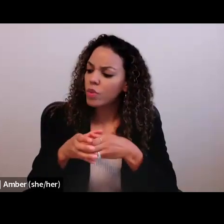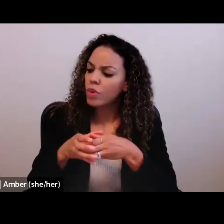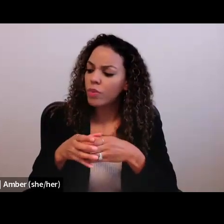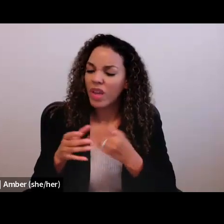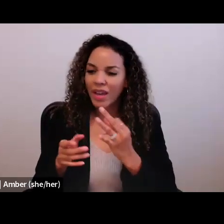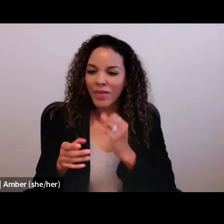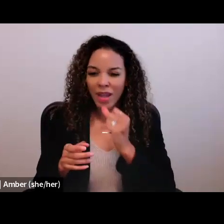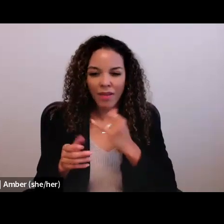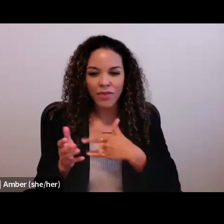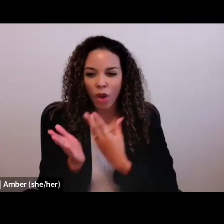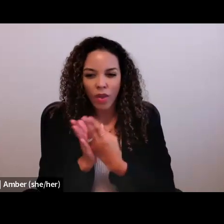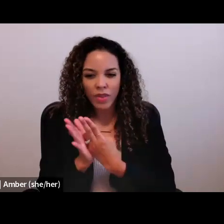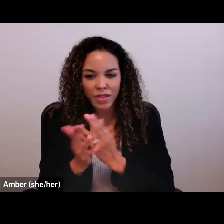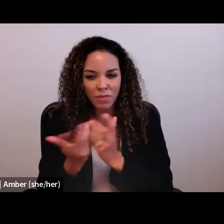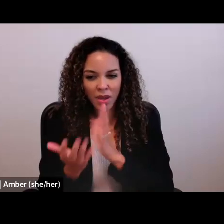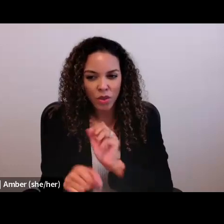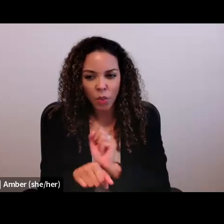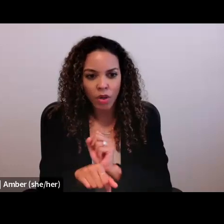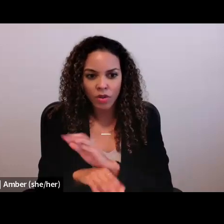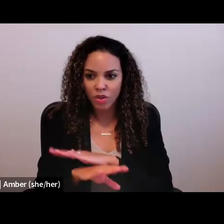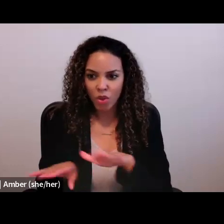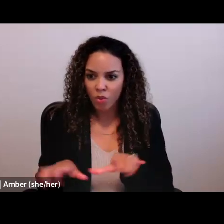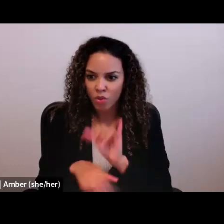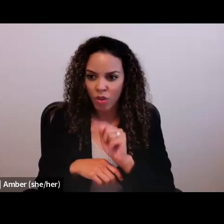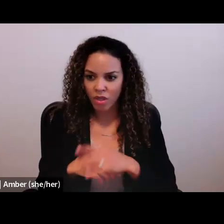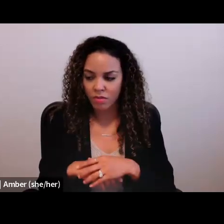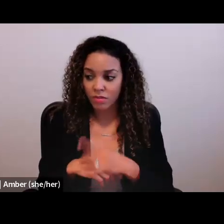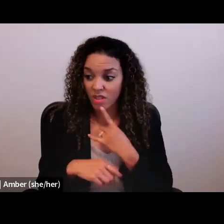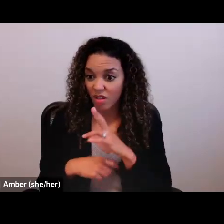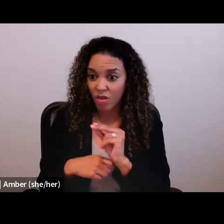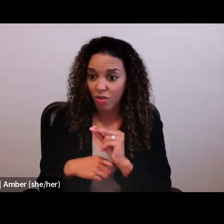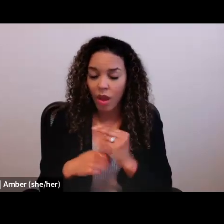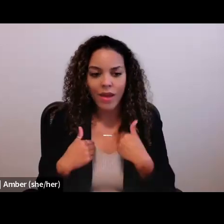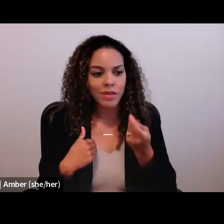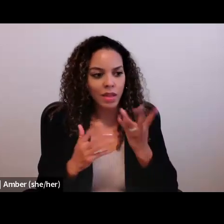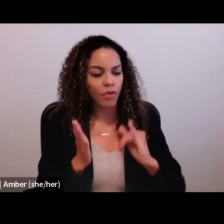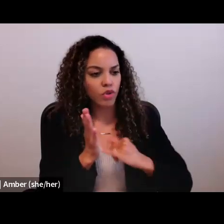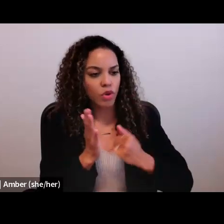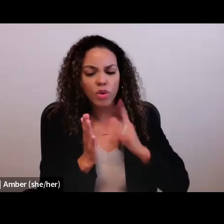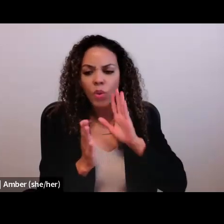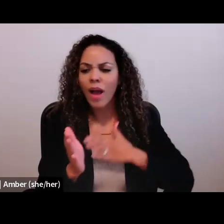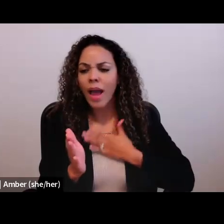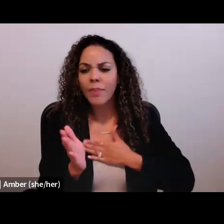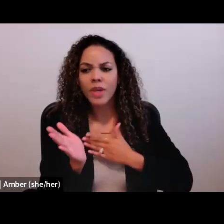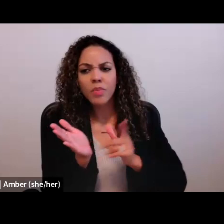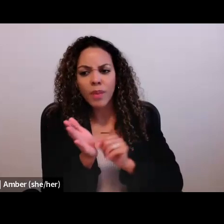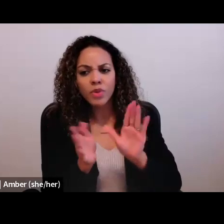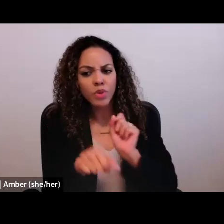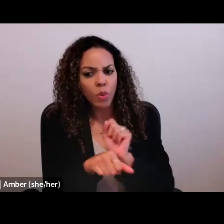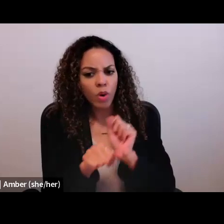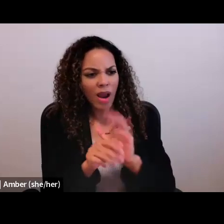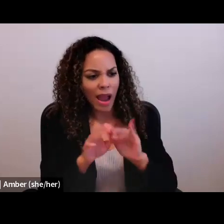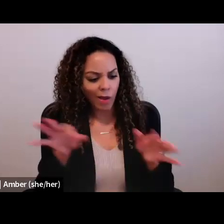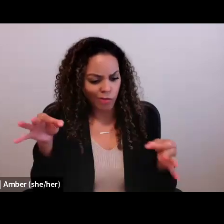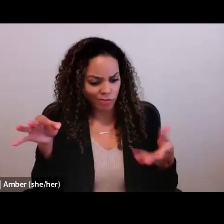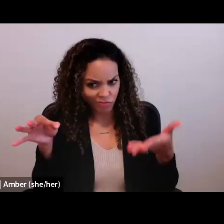feel authentic to your work, then don't do it. There are several journals that will be happy to publish your work as is. And I think that